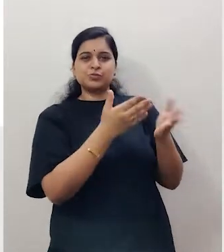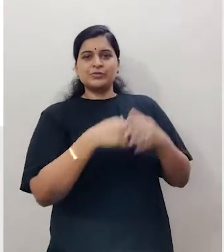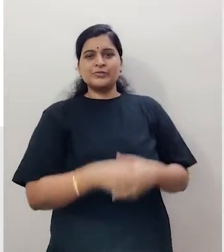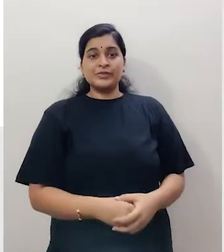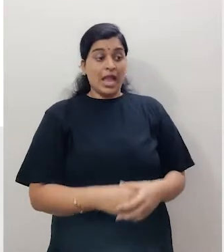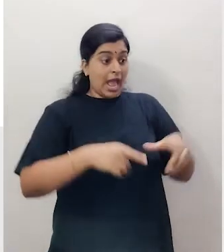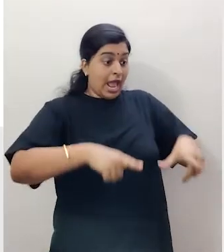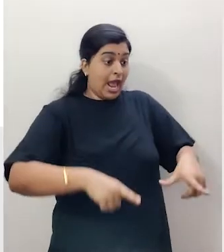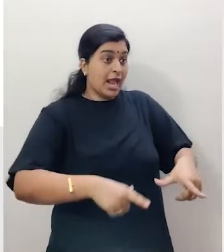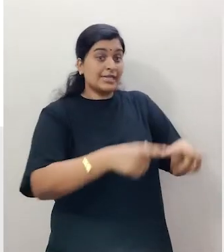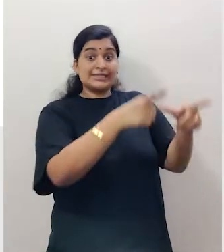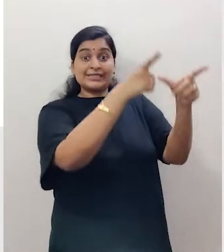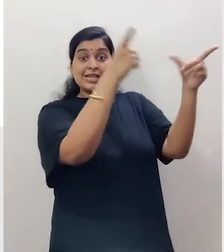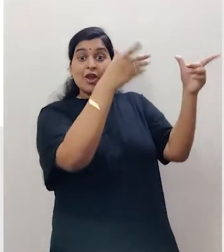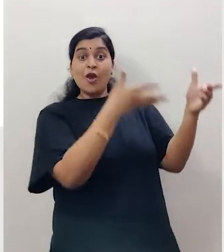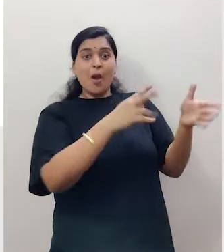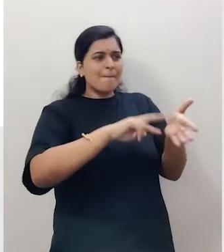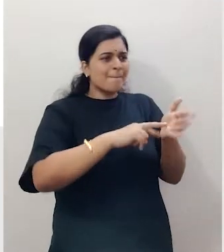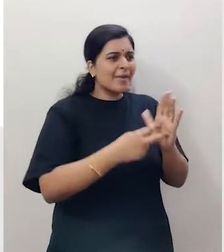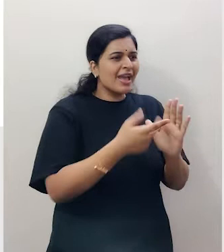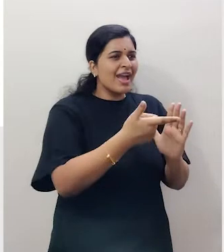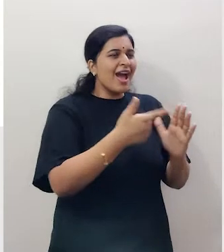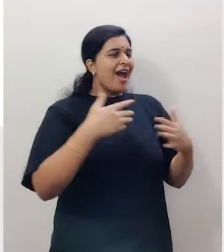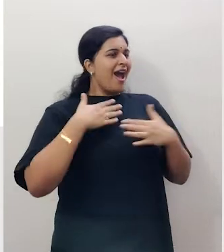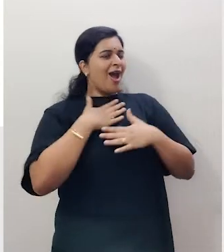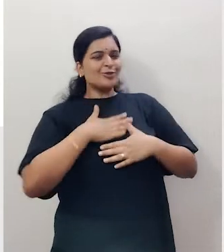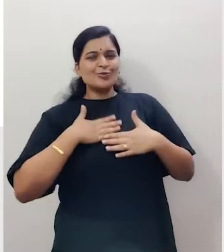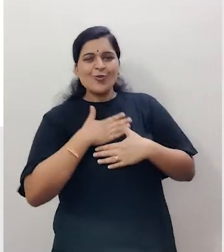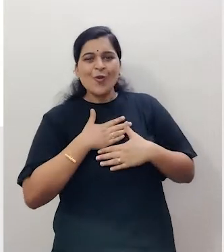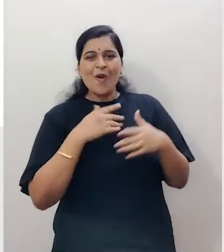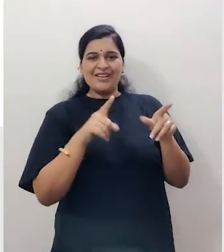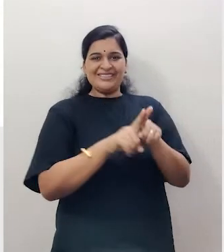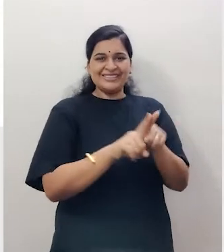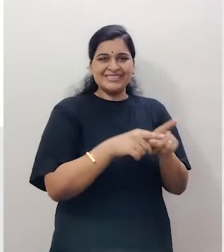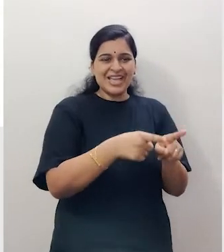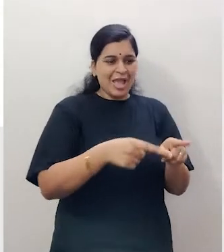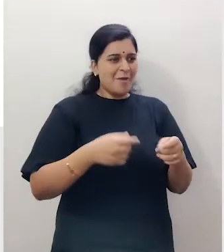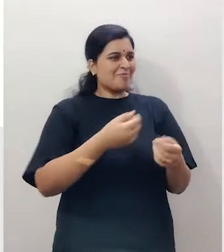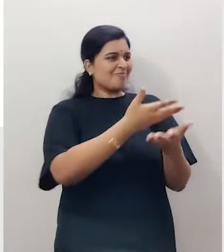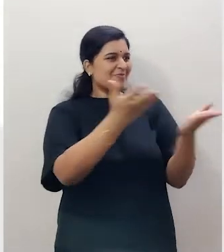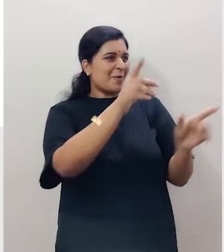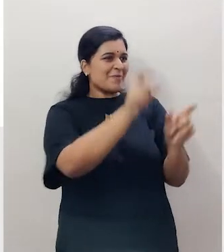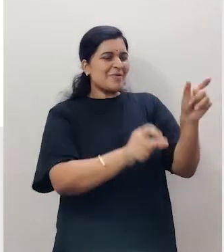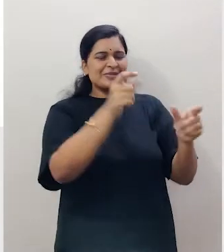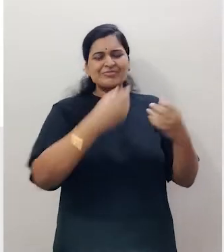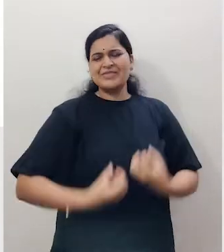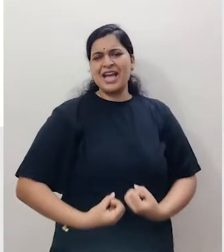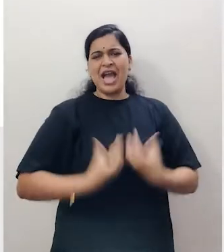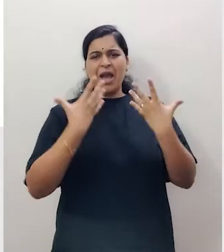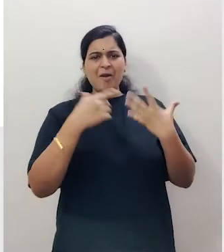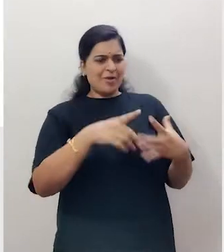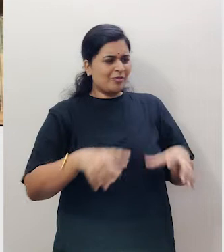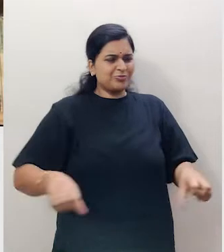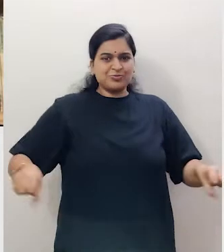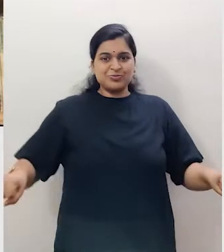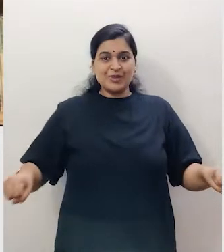of Life has an openness and an optimism that fades in his later work. Figures are individually woven and grouped on the